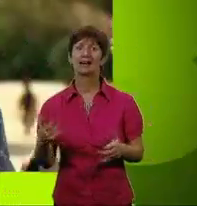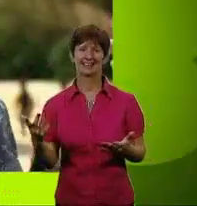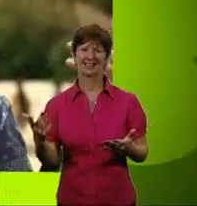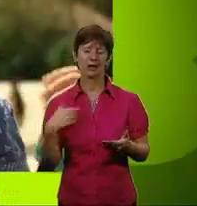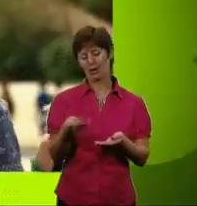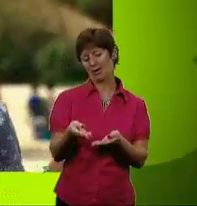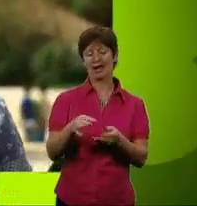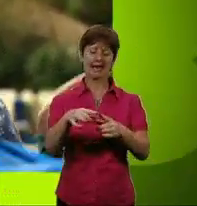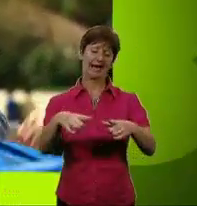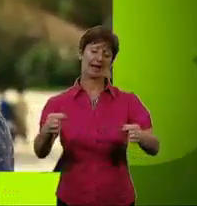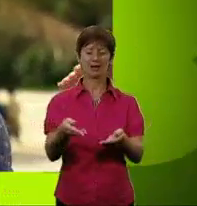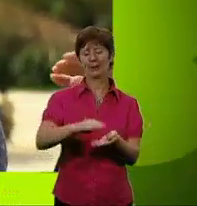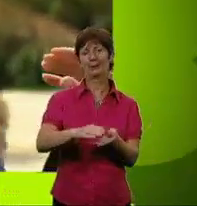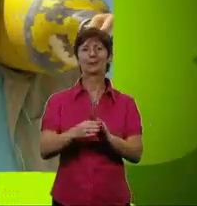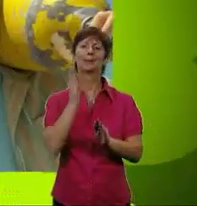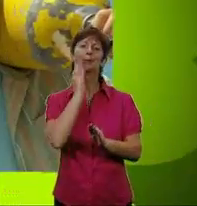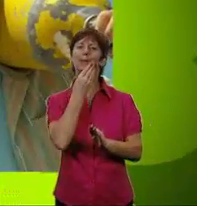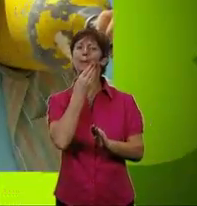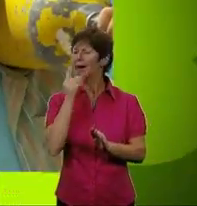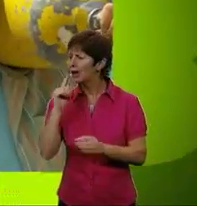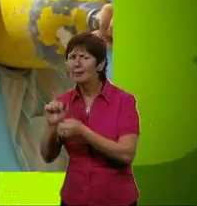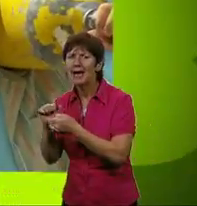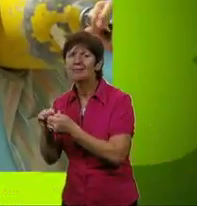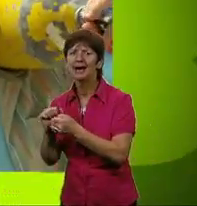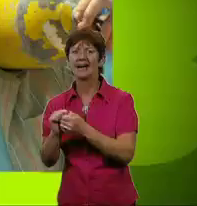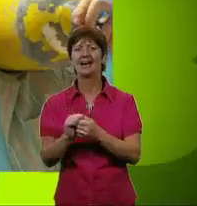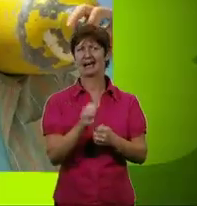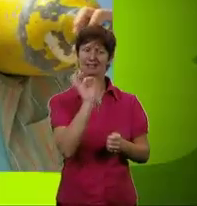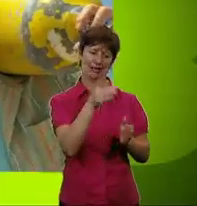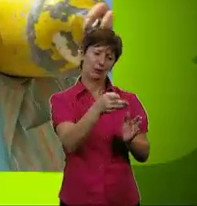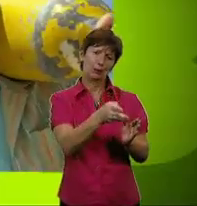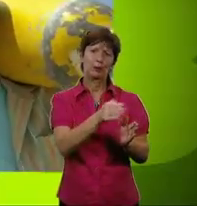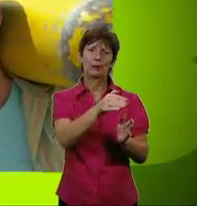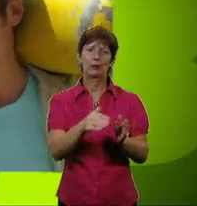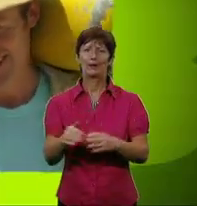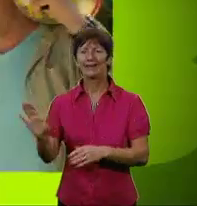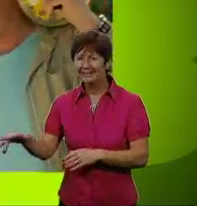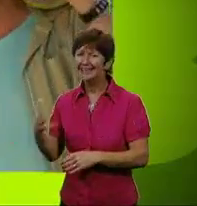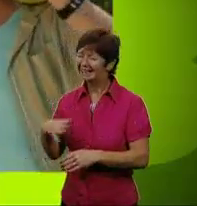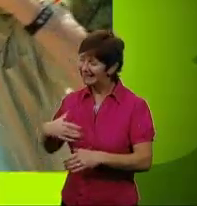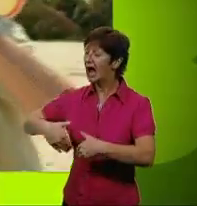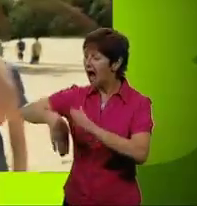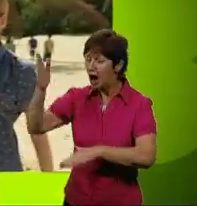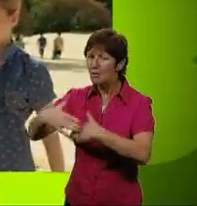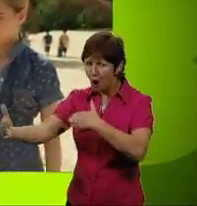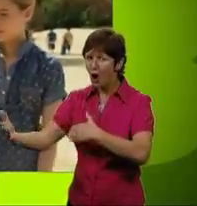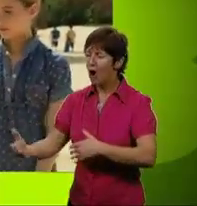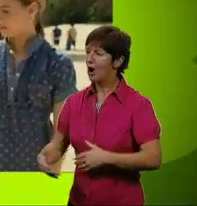ones. You get a brilliant crease. Sweetheart, you really need to get out more.